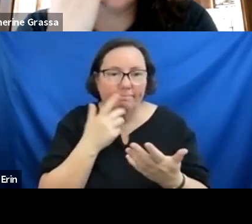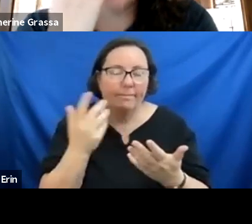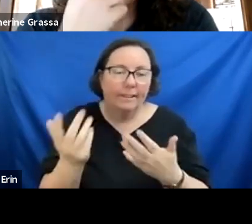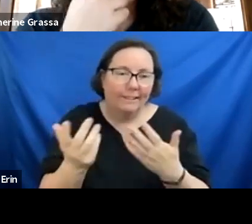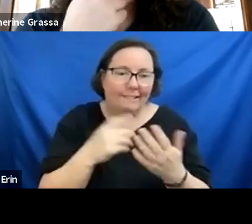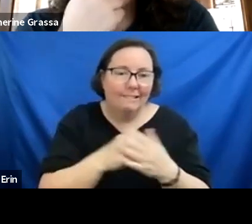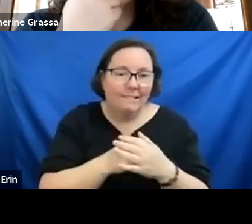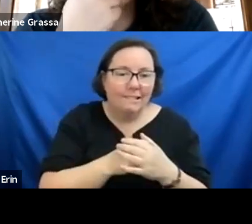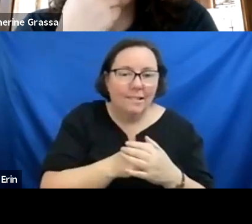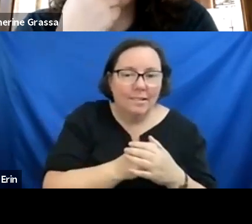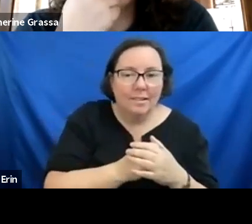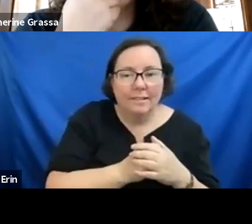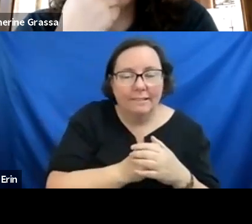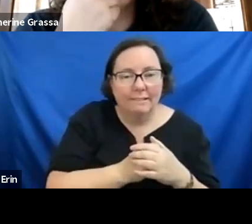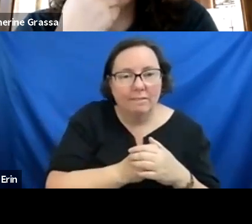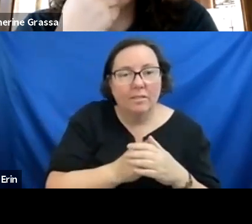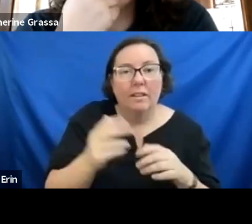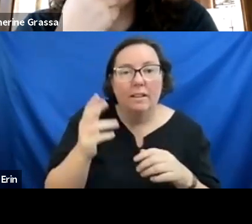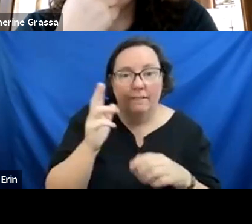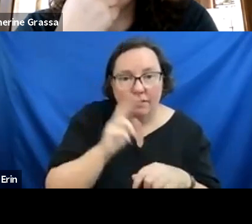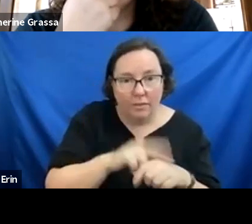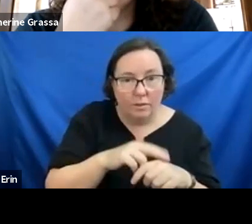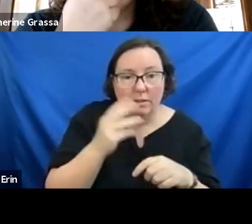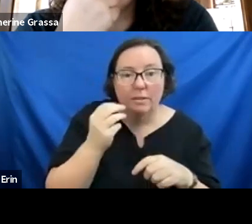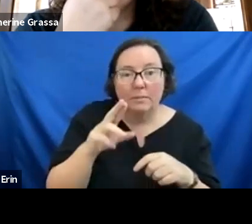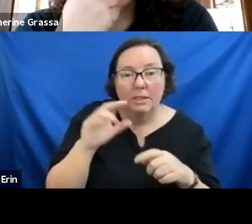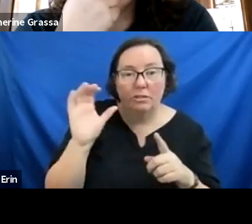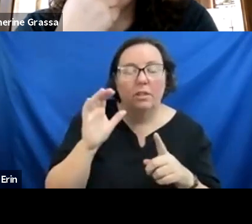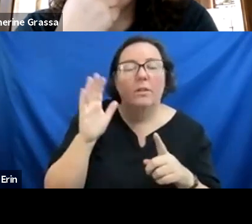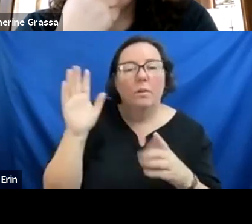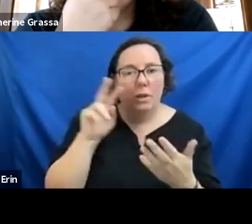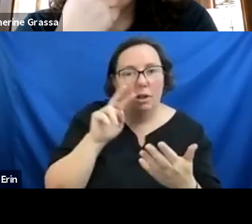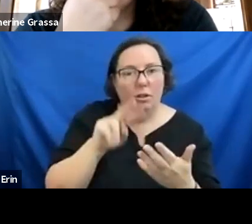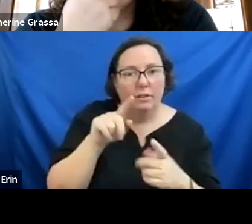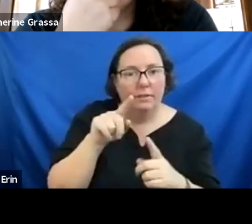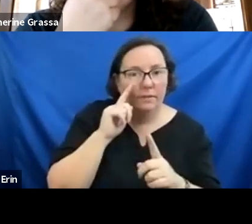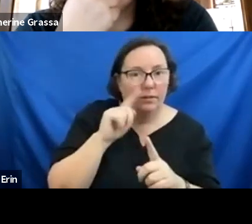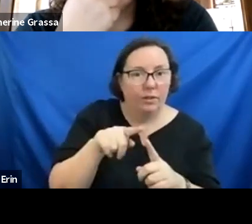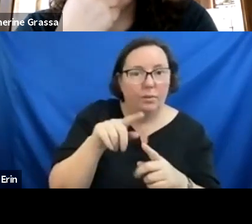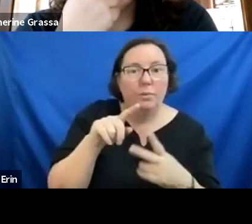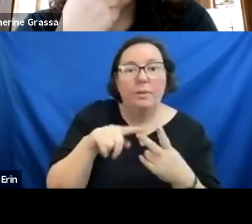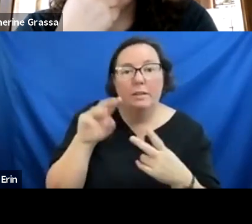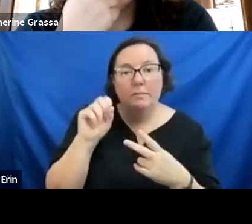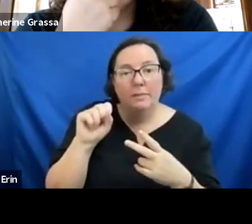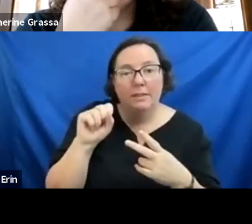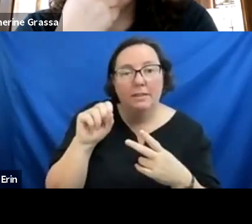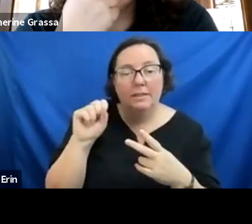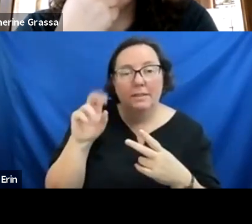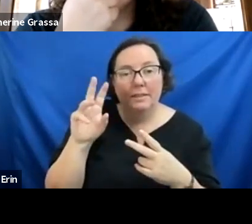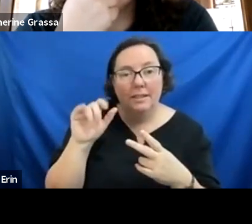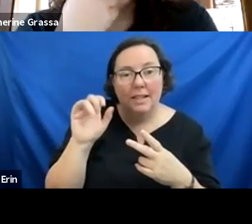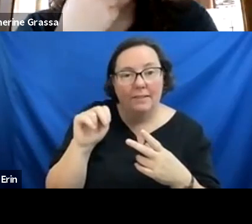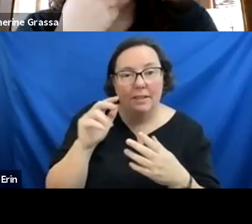And we'll, of course, Mr. Contempasos will be looking to you and Ms. Sullivan